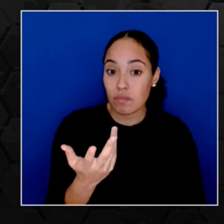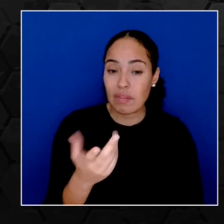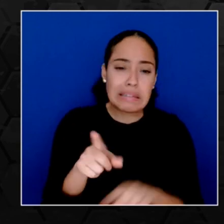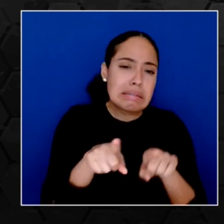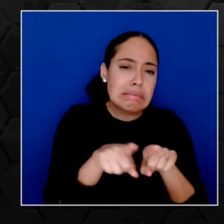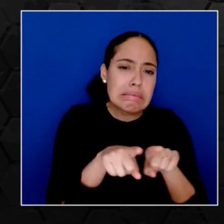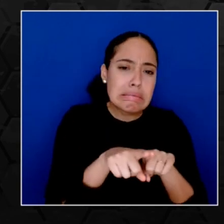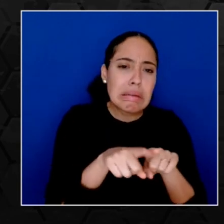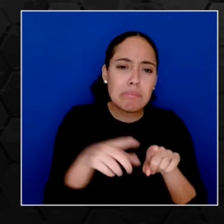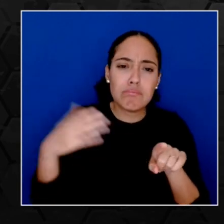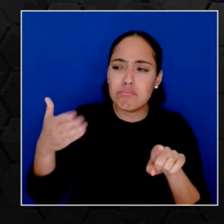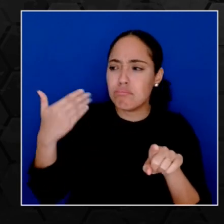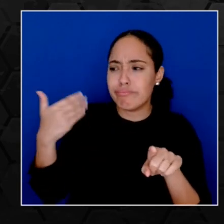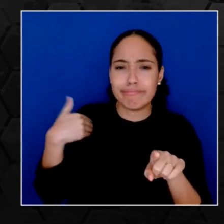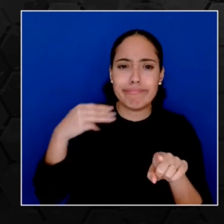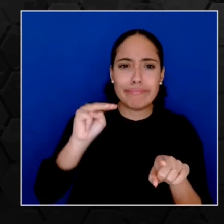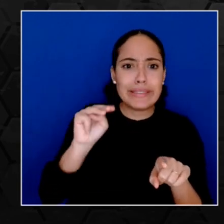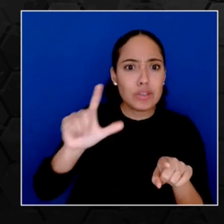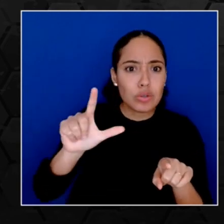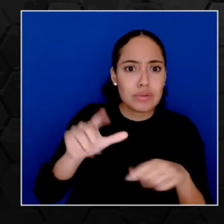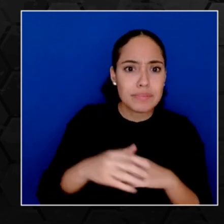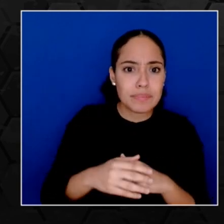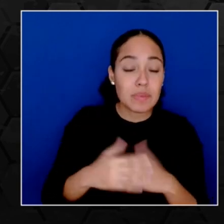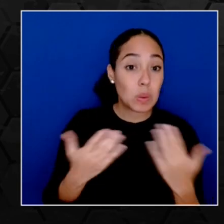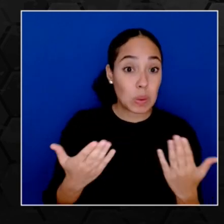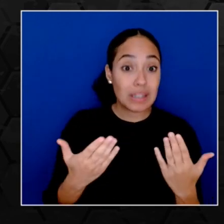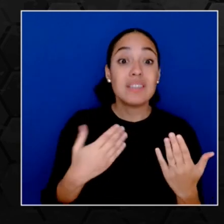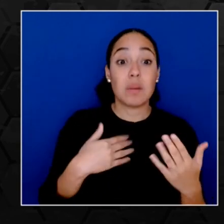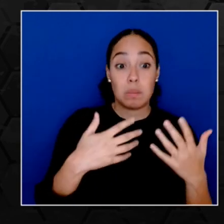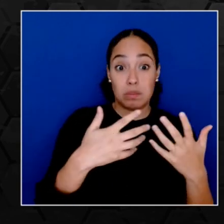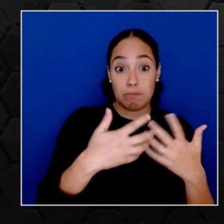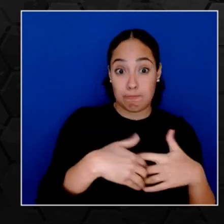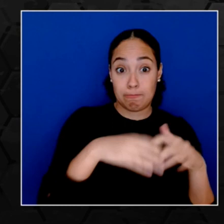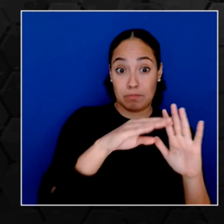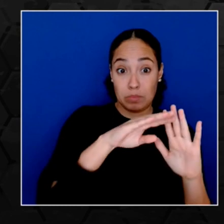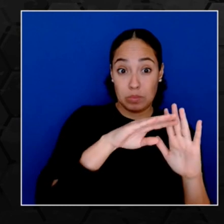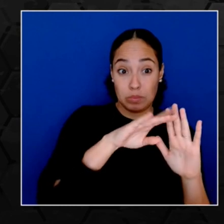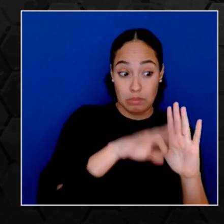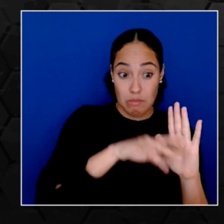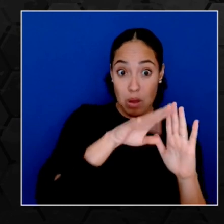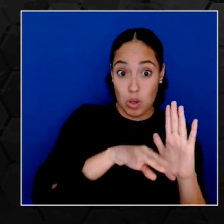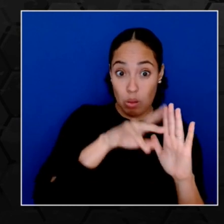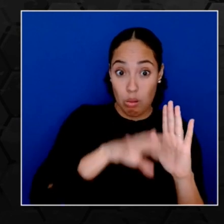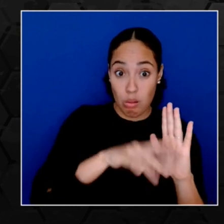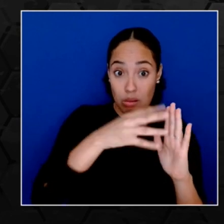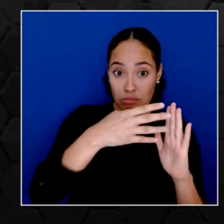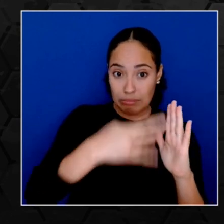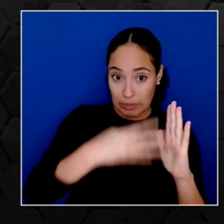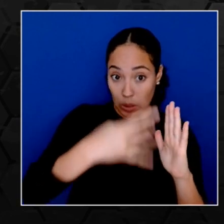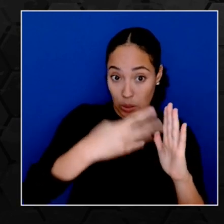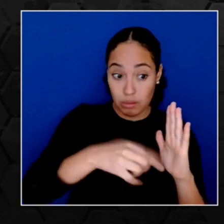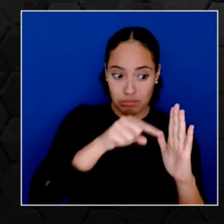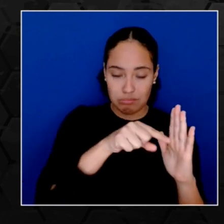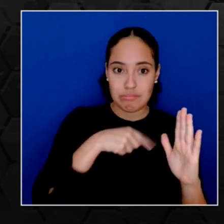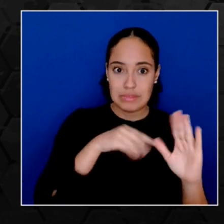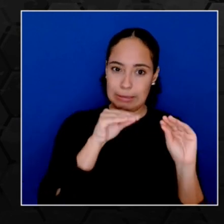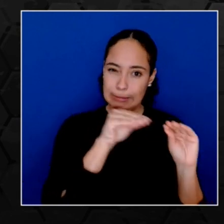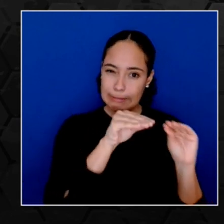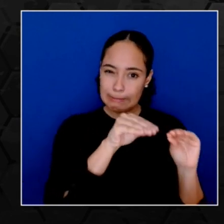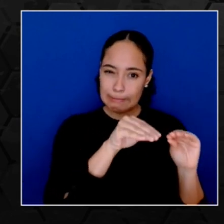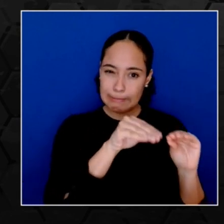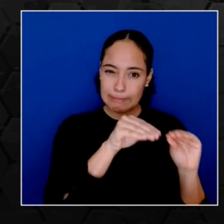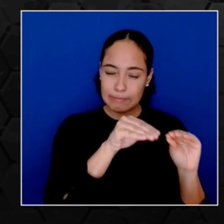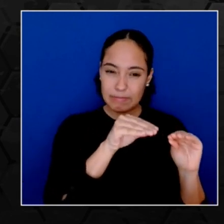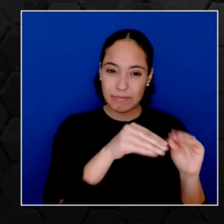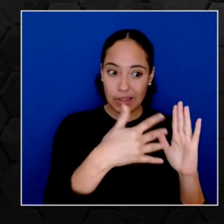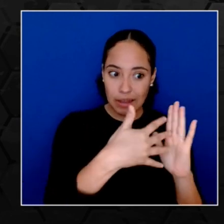in machine learning is that we can first train the model based on the data and then test it out so that we can understand how the recommendations are going, and based